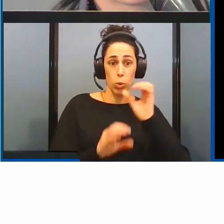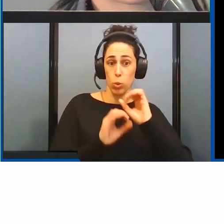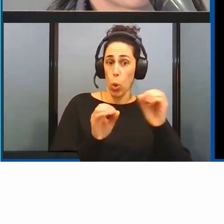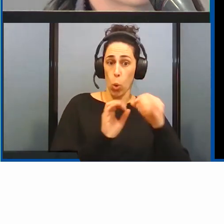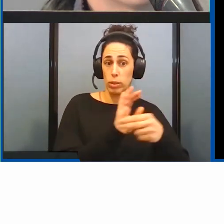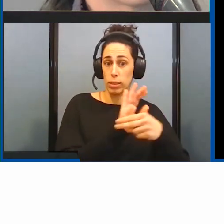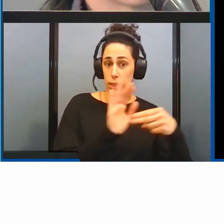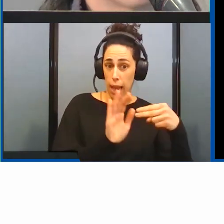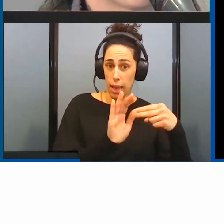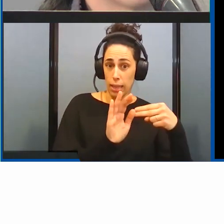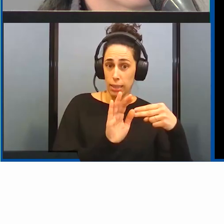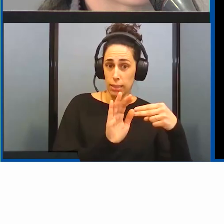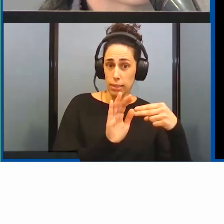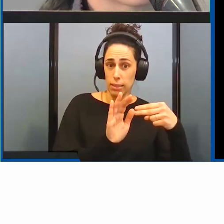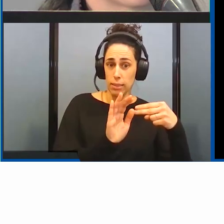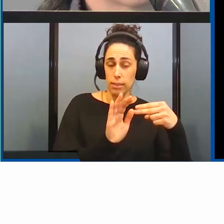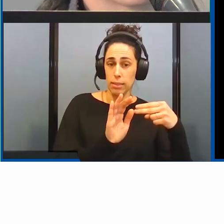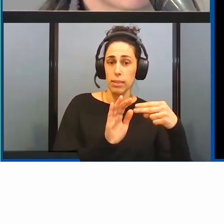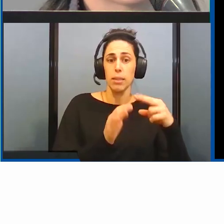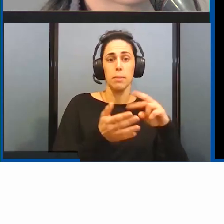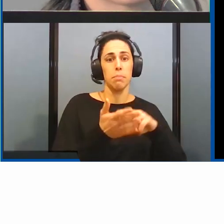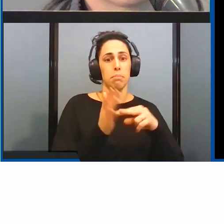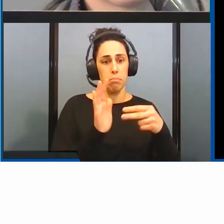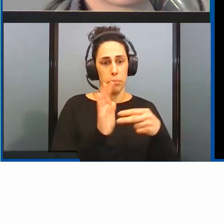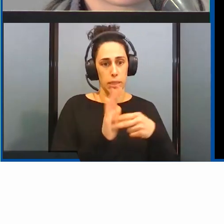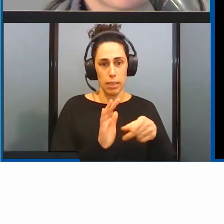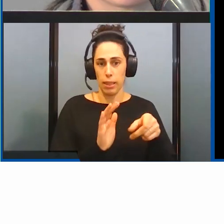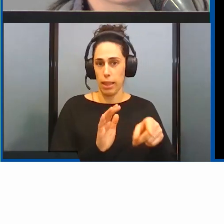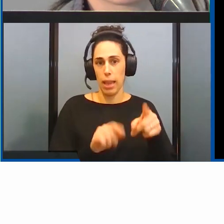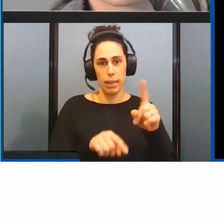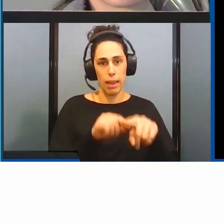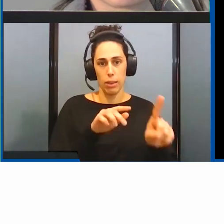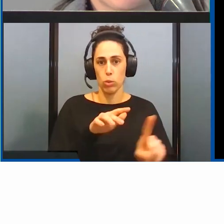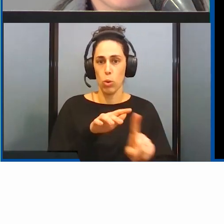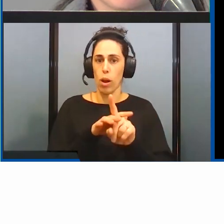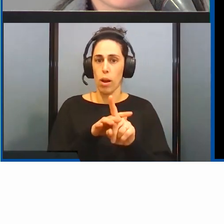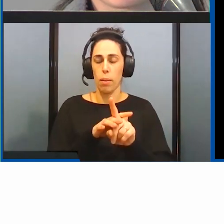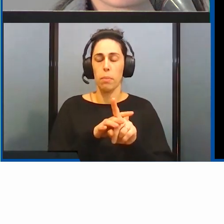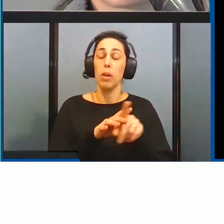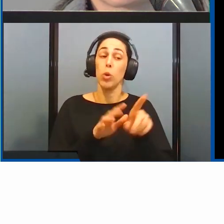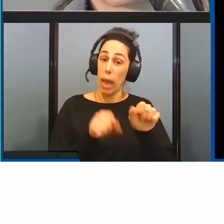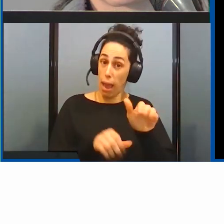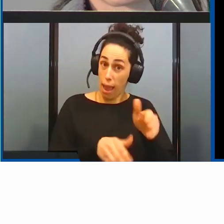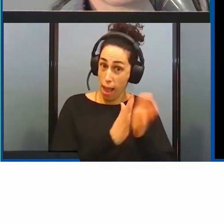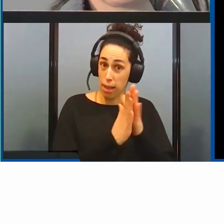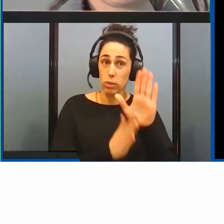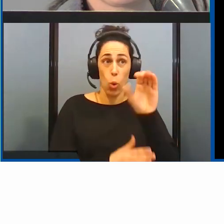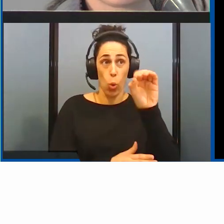can ask that the OCL be appointed to represent and meet with the child to express what they want.